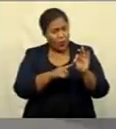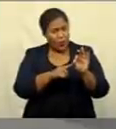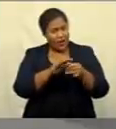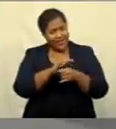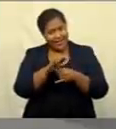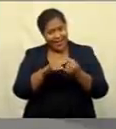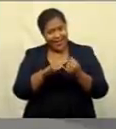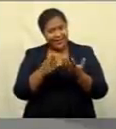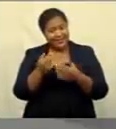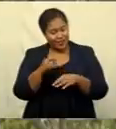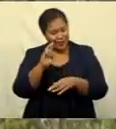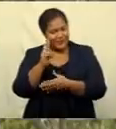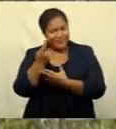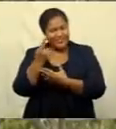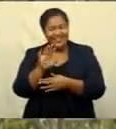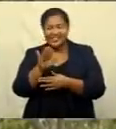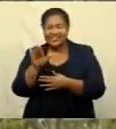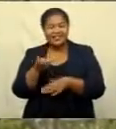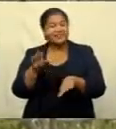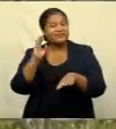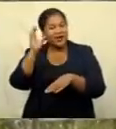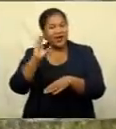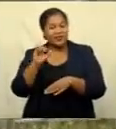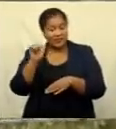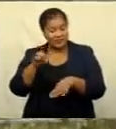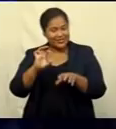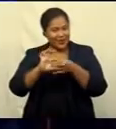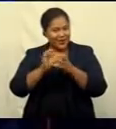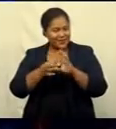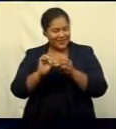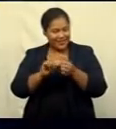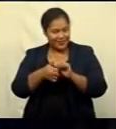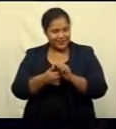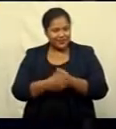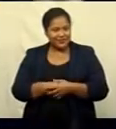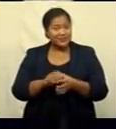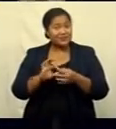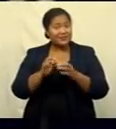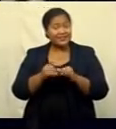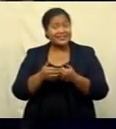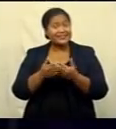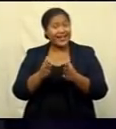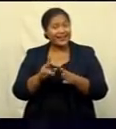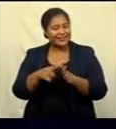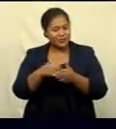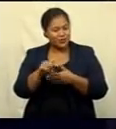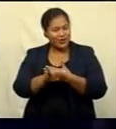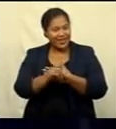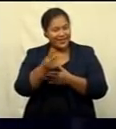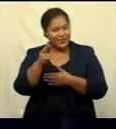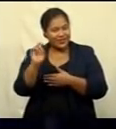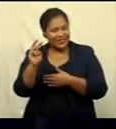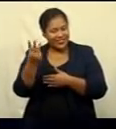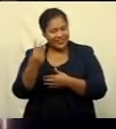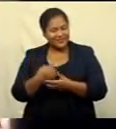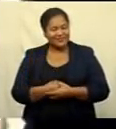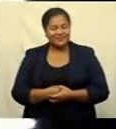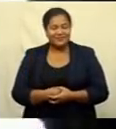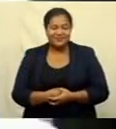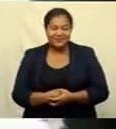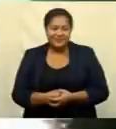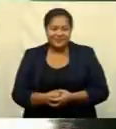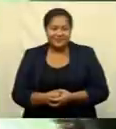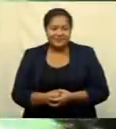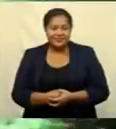that they will represent their country well at these Olympic Games. The Olympic Games will begin on July 23rd. Carlini